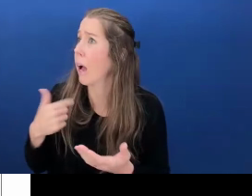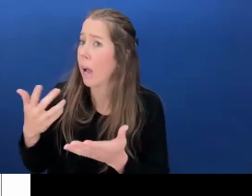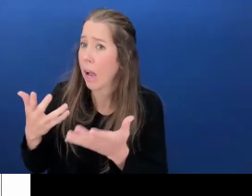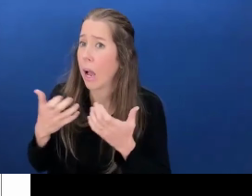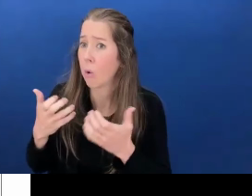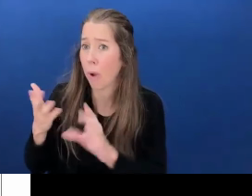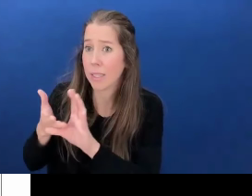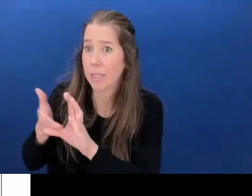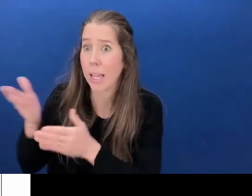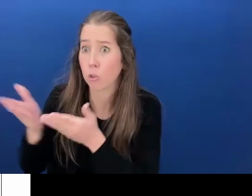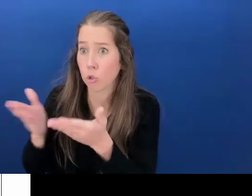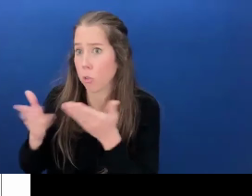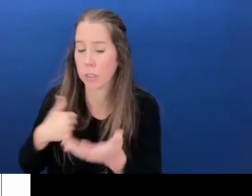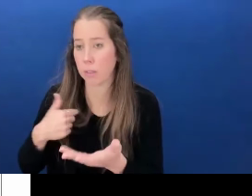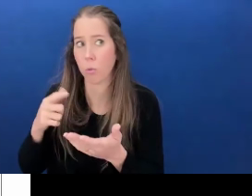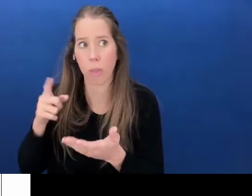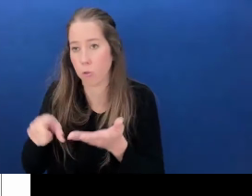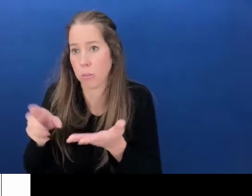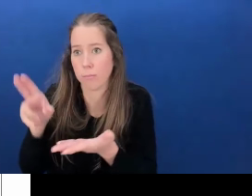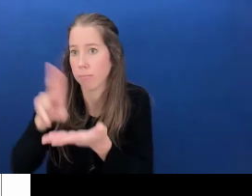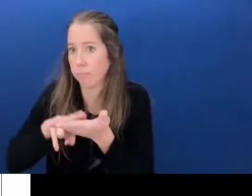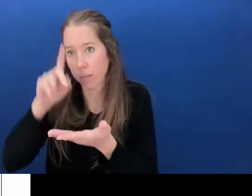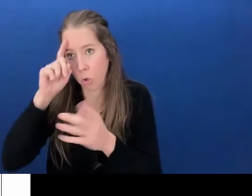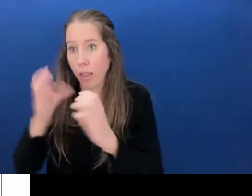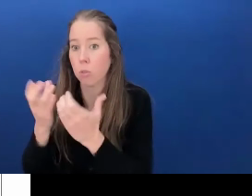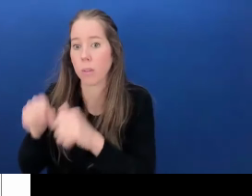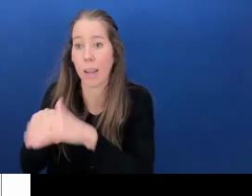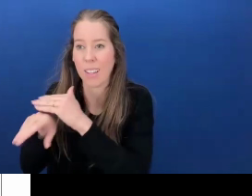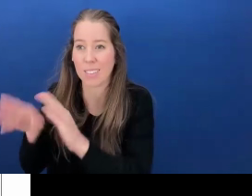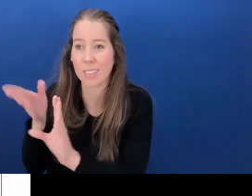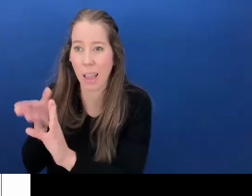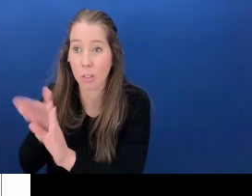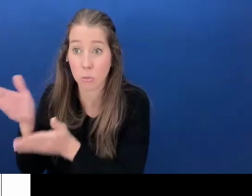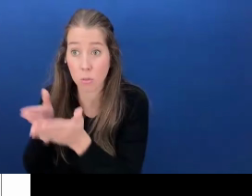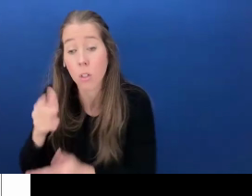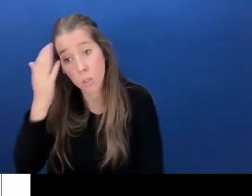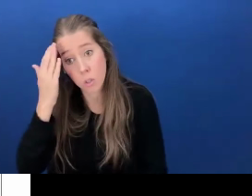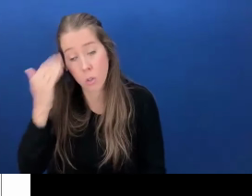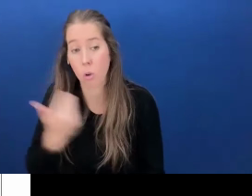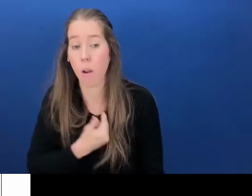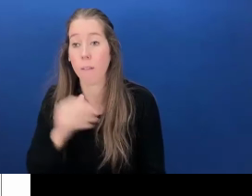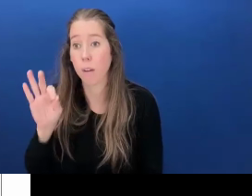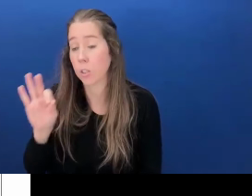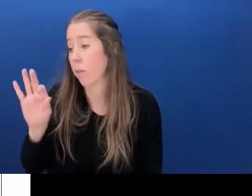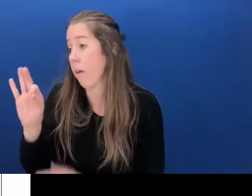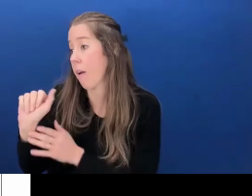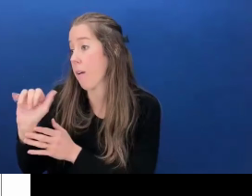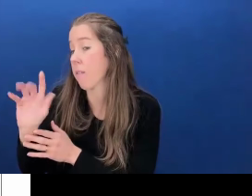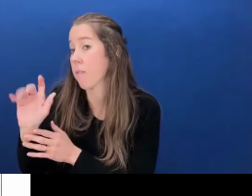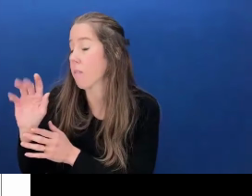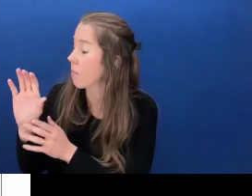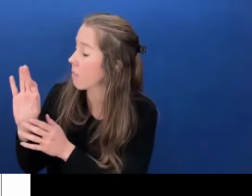psych services aspect of it. I think you all know, our Fresno Facts bus pass, the food